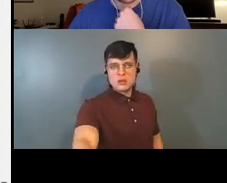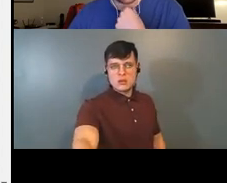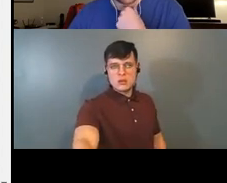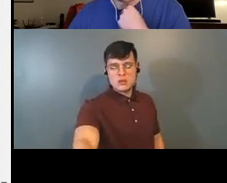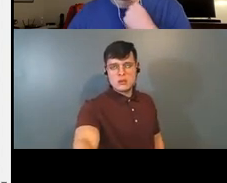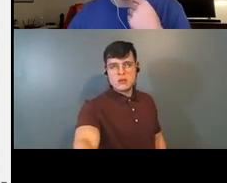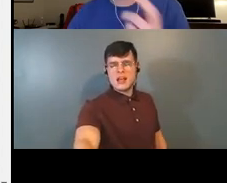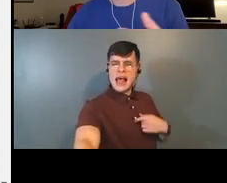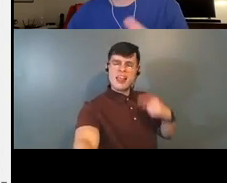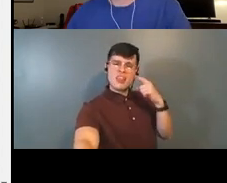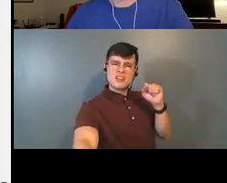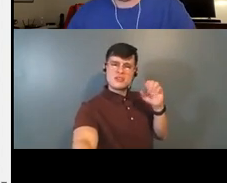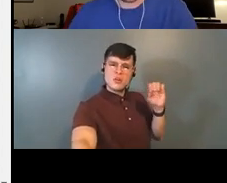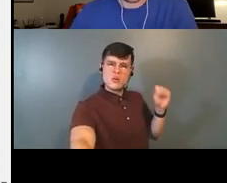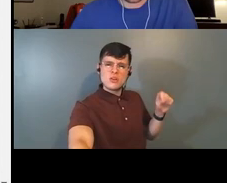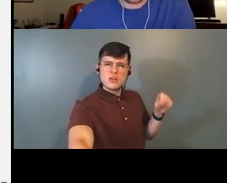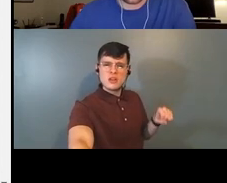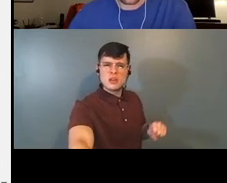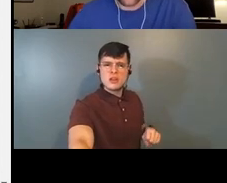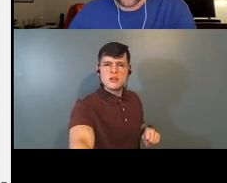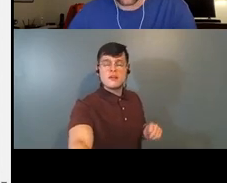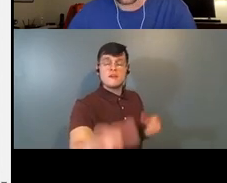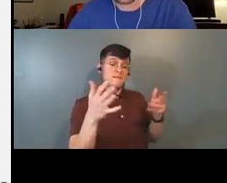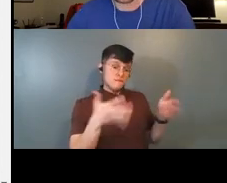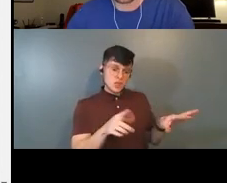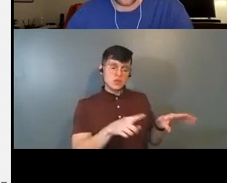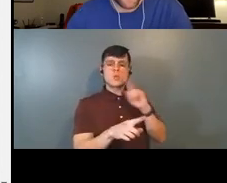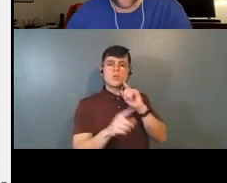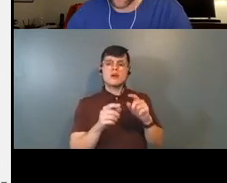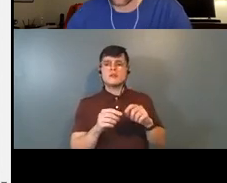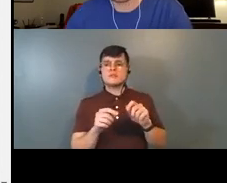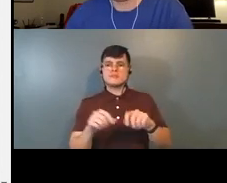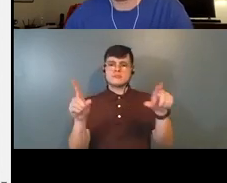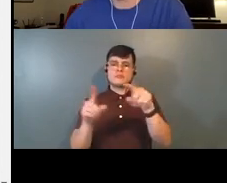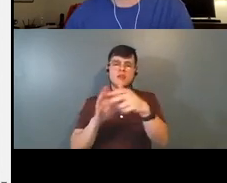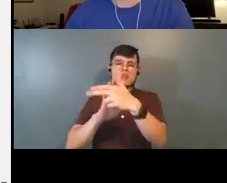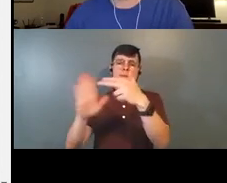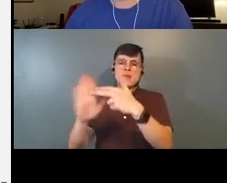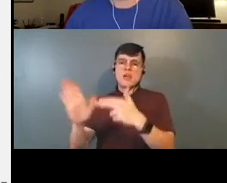I think so. Yeah. And then right after that would go to the make on the sidebar.